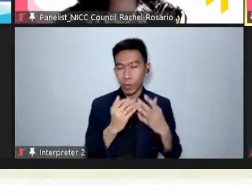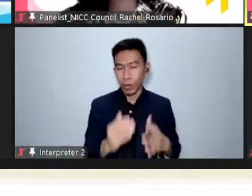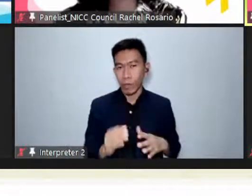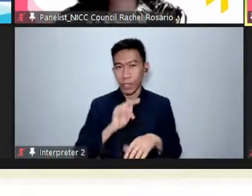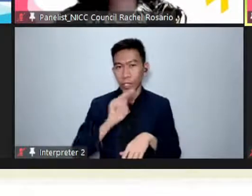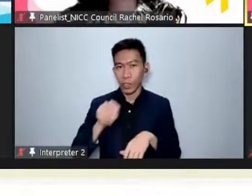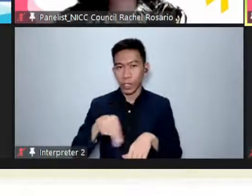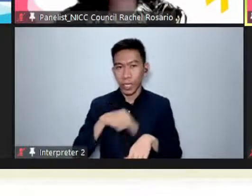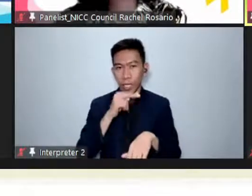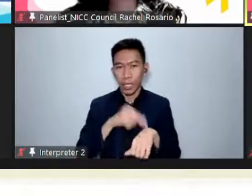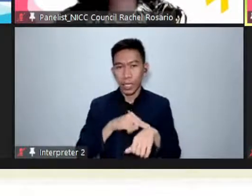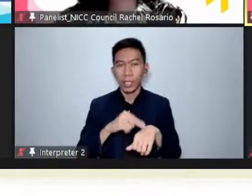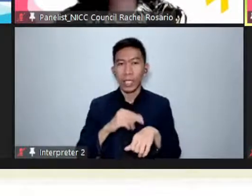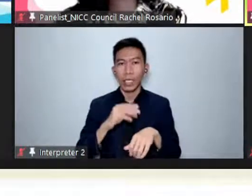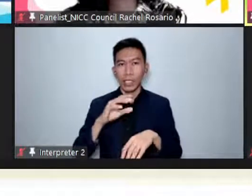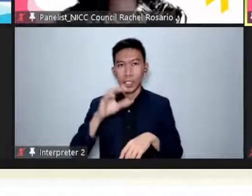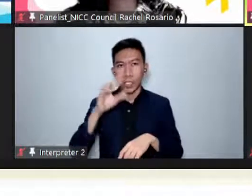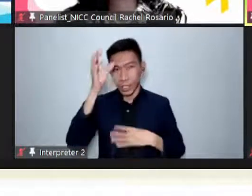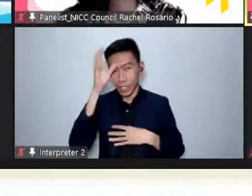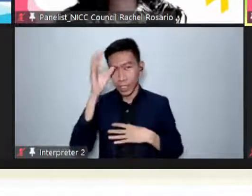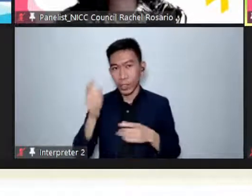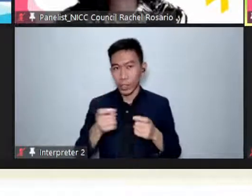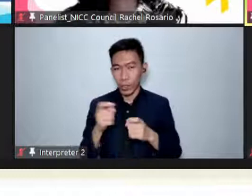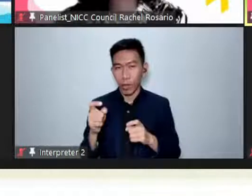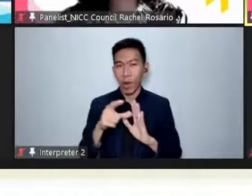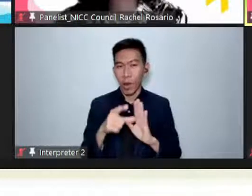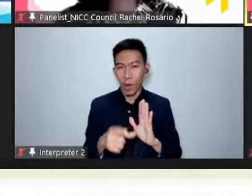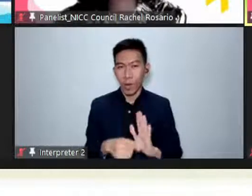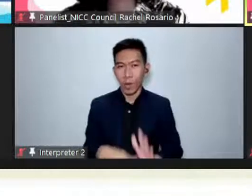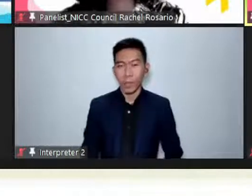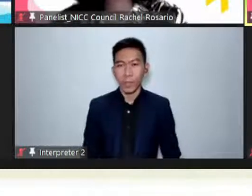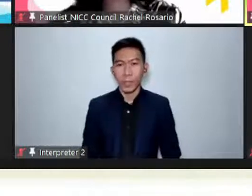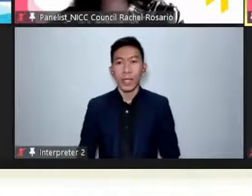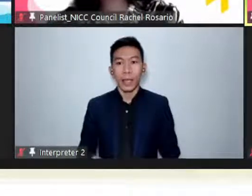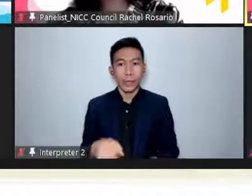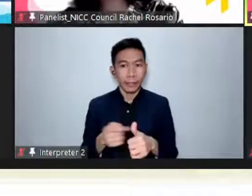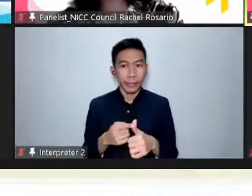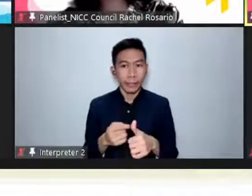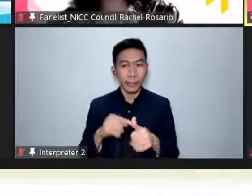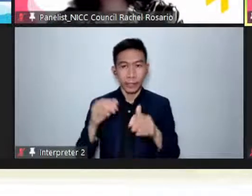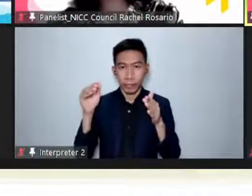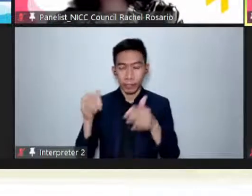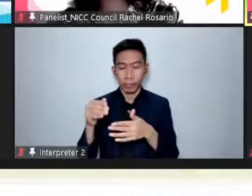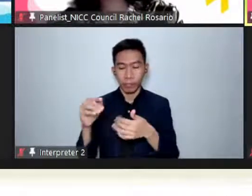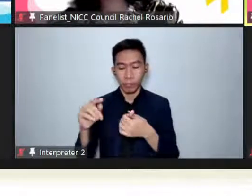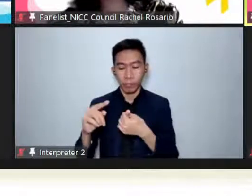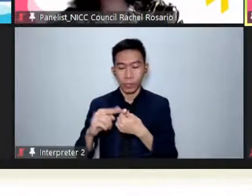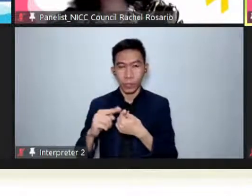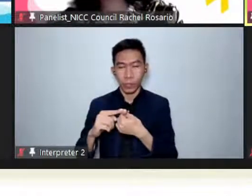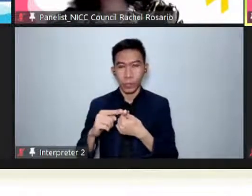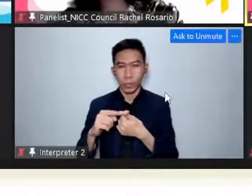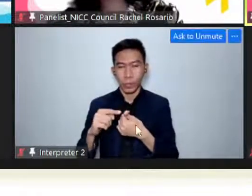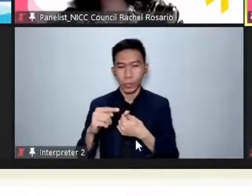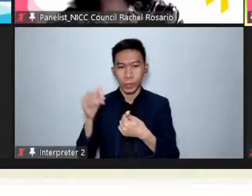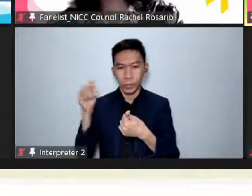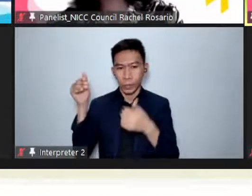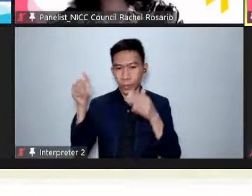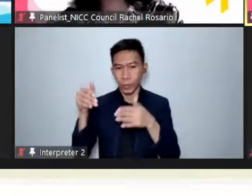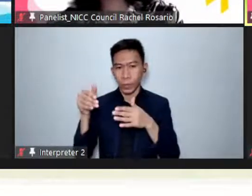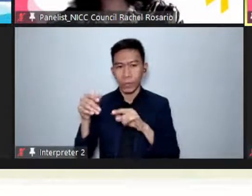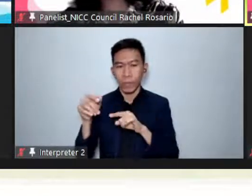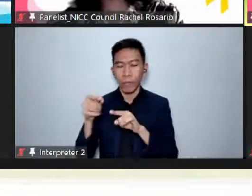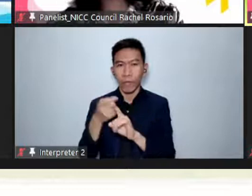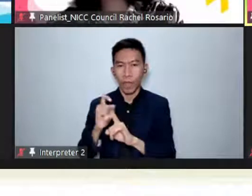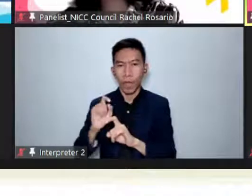for the questions, I'd like to focus on the first question, ma'am. It was from the lens